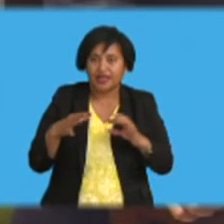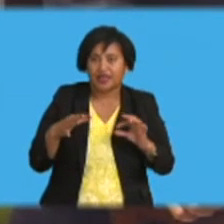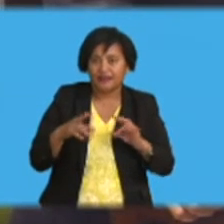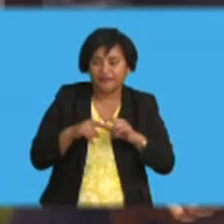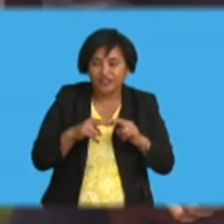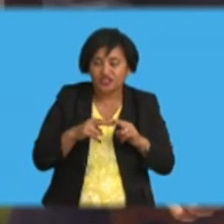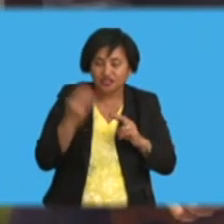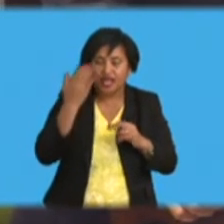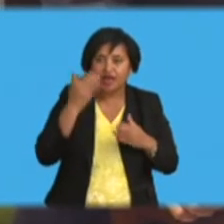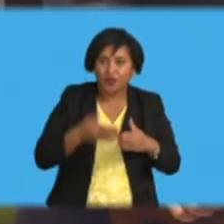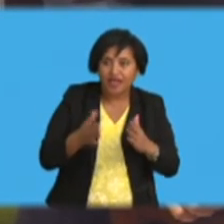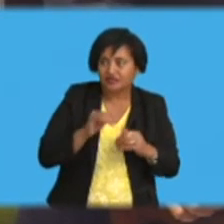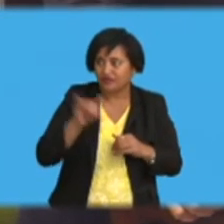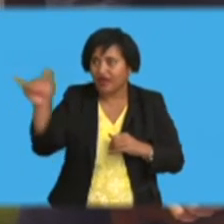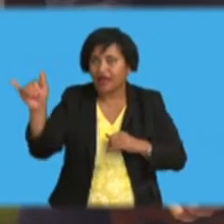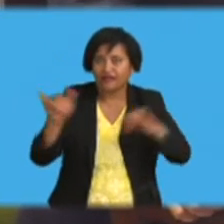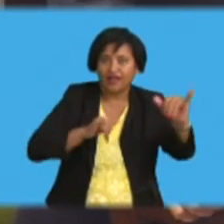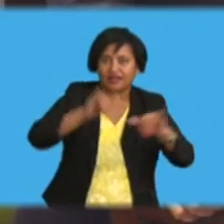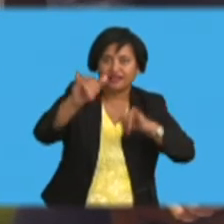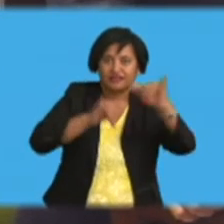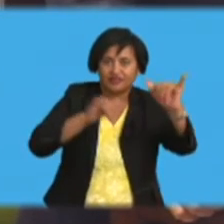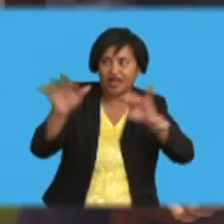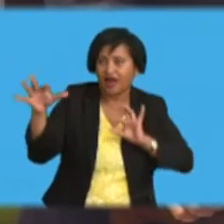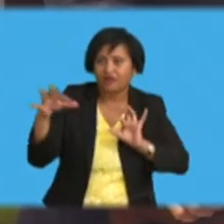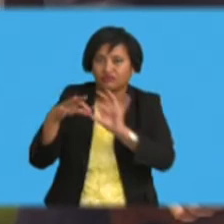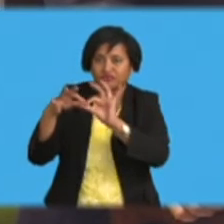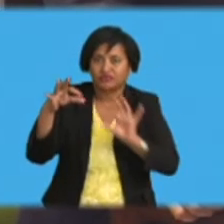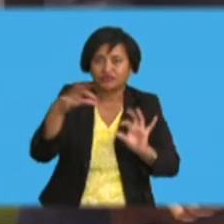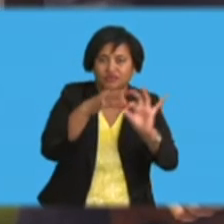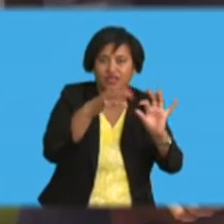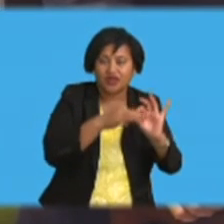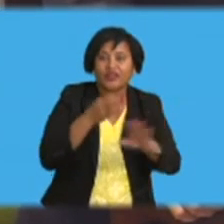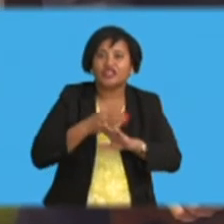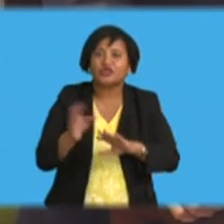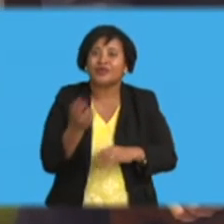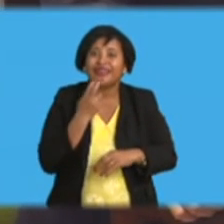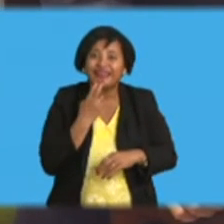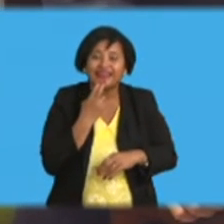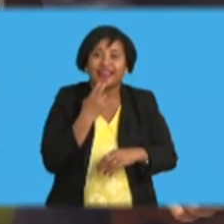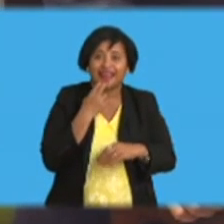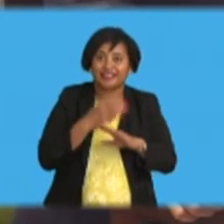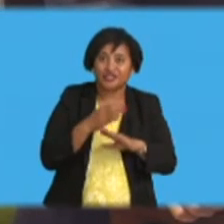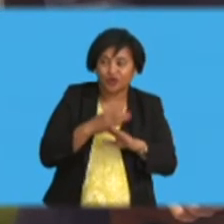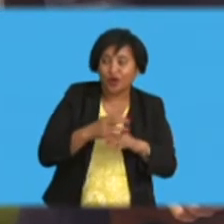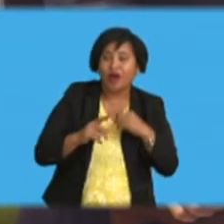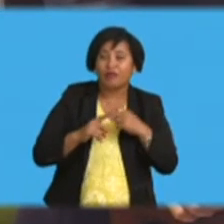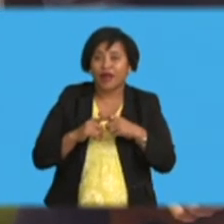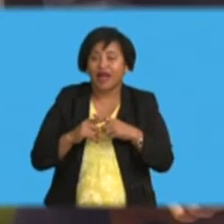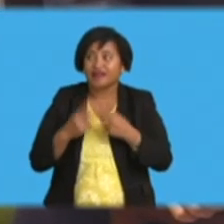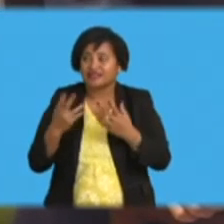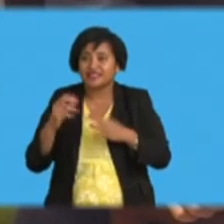flies to, how often it flies, and who it connects with. Beyond the introduction of new routes like Adelaide and increase in weekly services to Singapore and